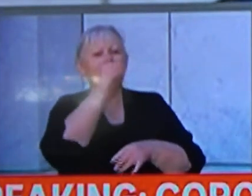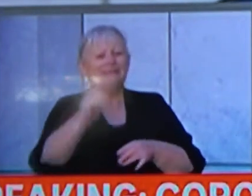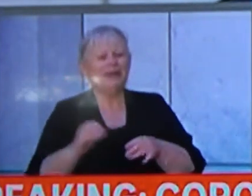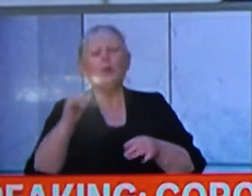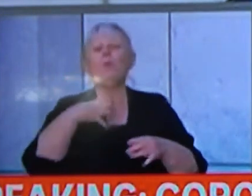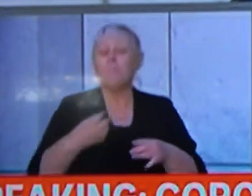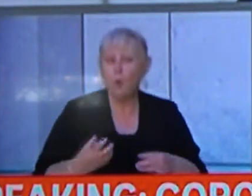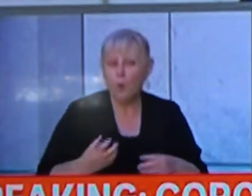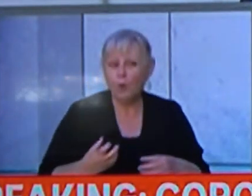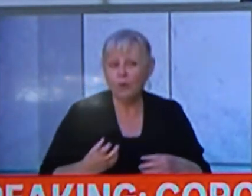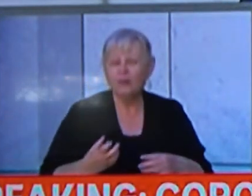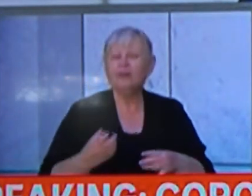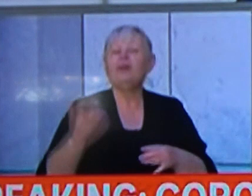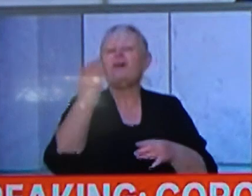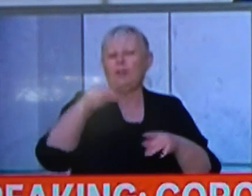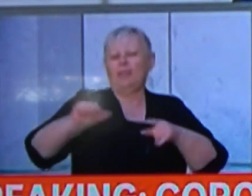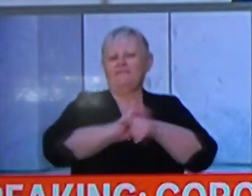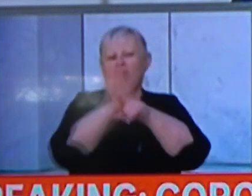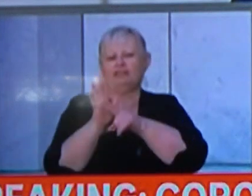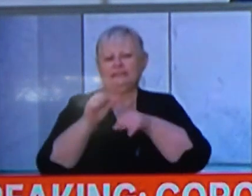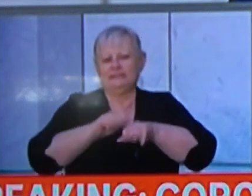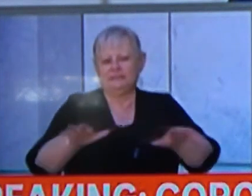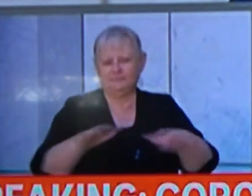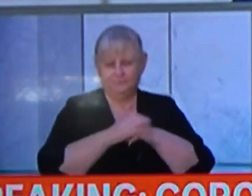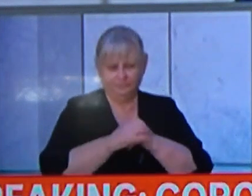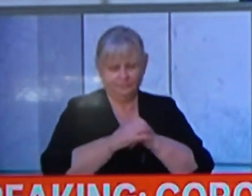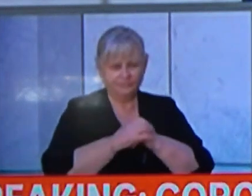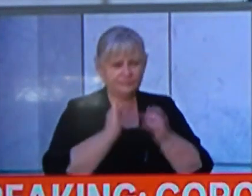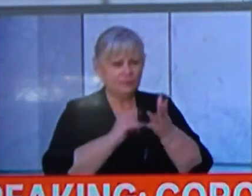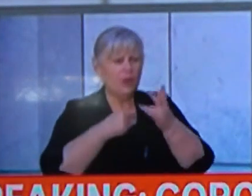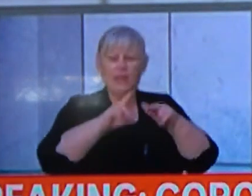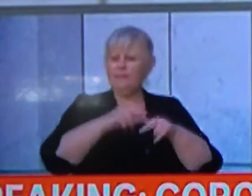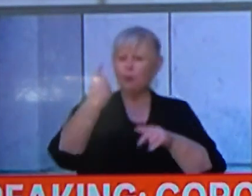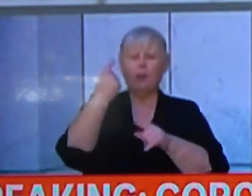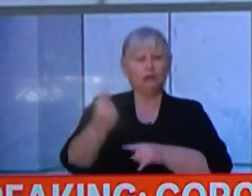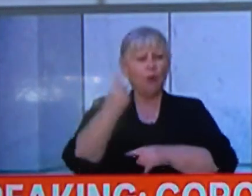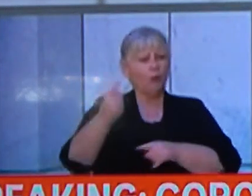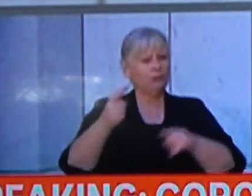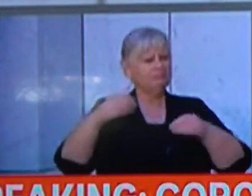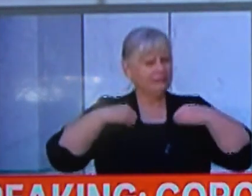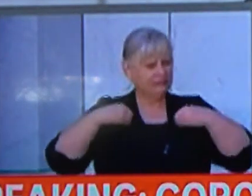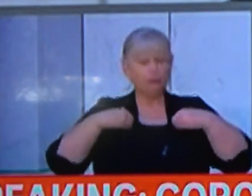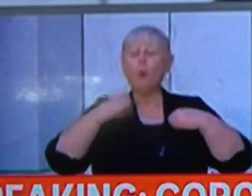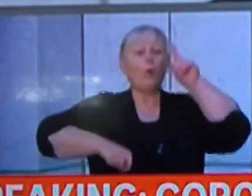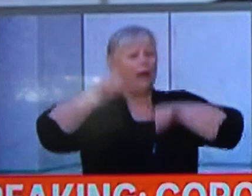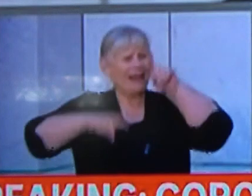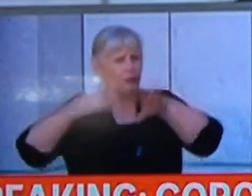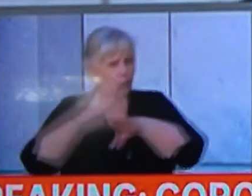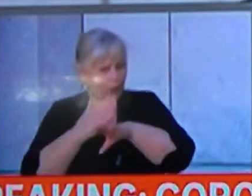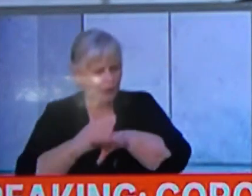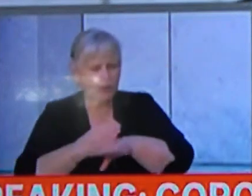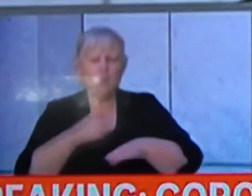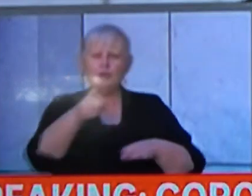or more as a result of the coronavirus. So if you're a sole trader or you're a casual and